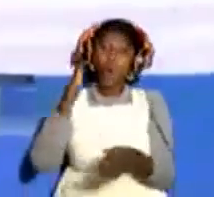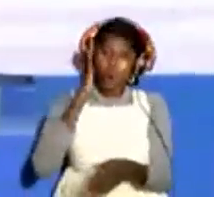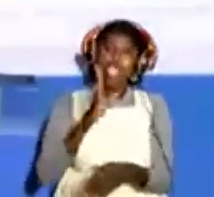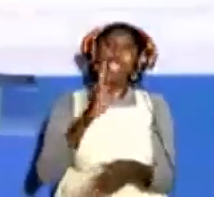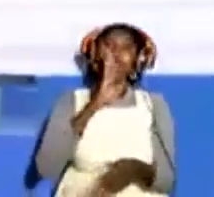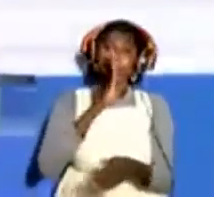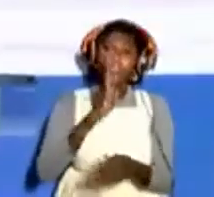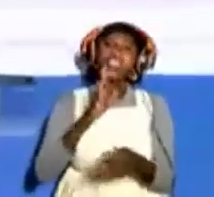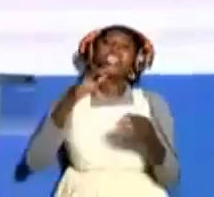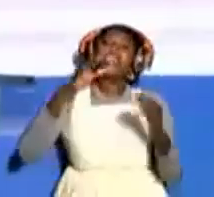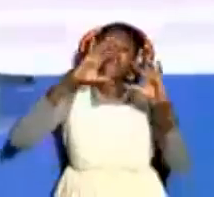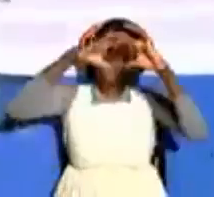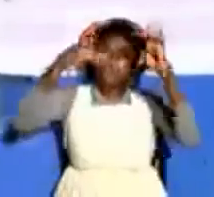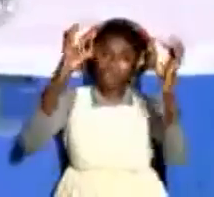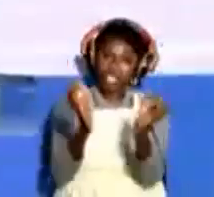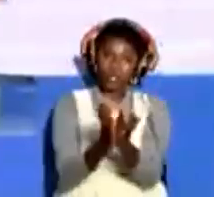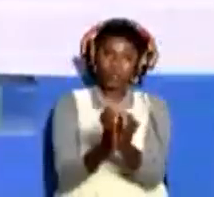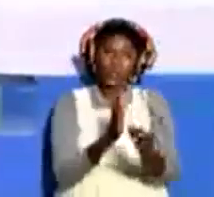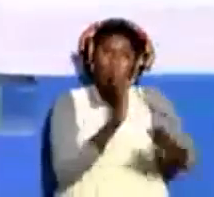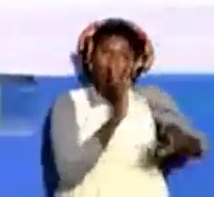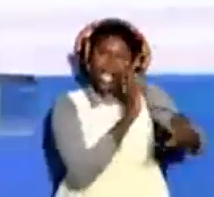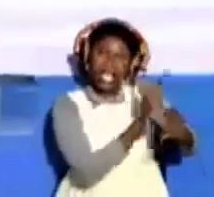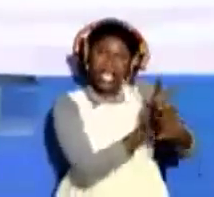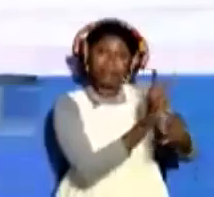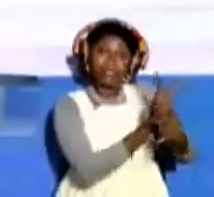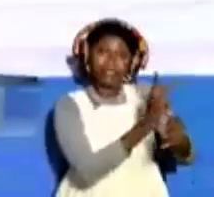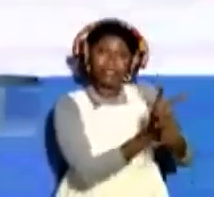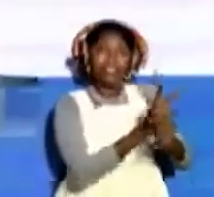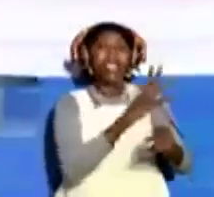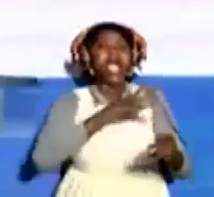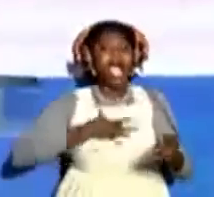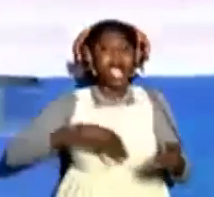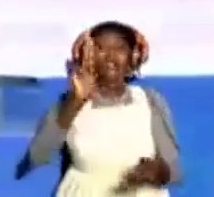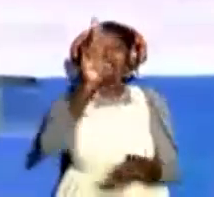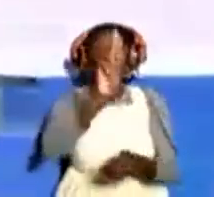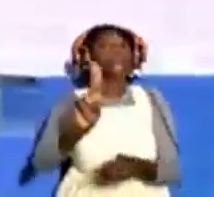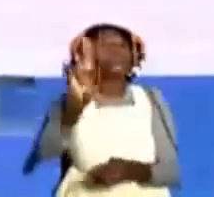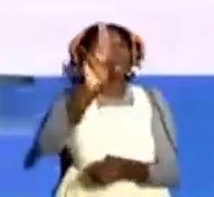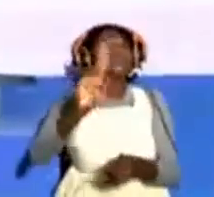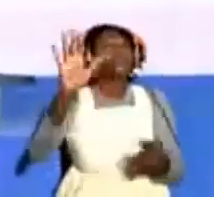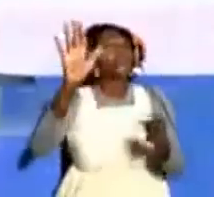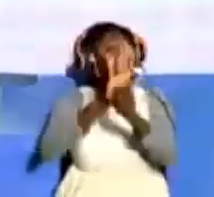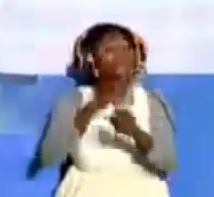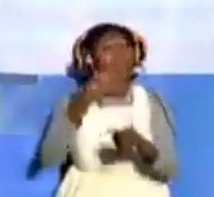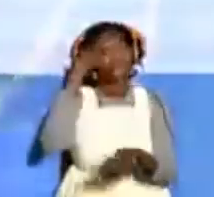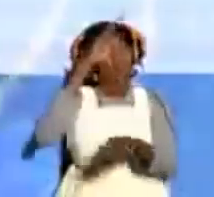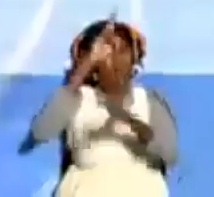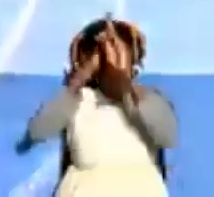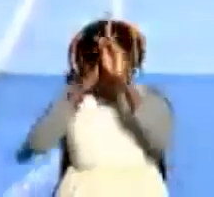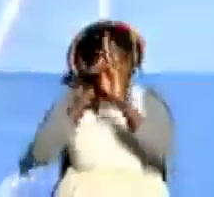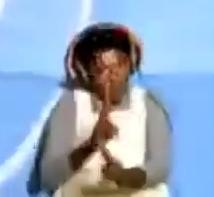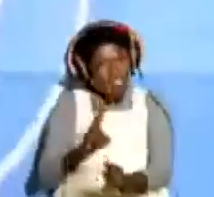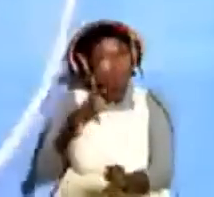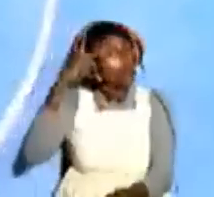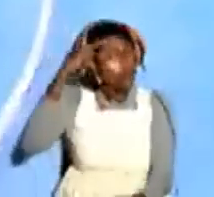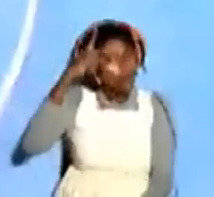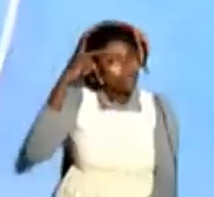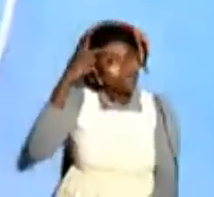then himself be a vessel set apart and useful for honorable and noble purposes,